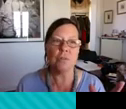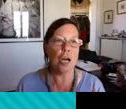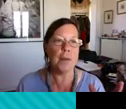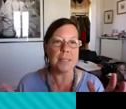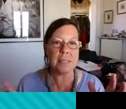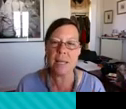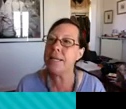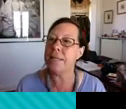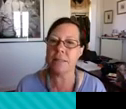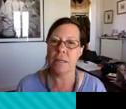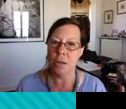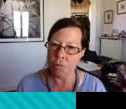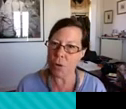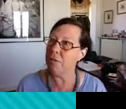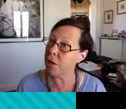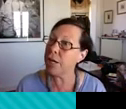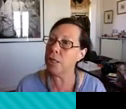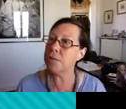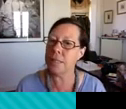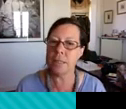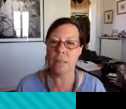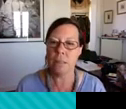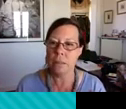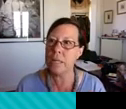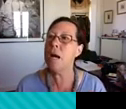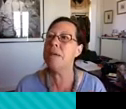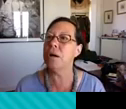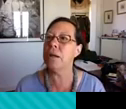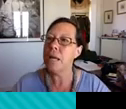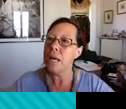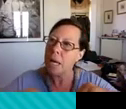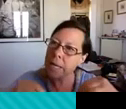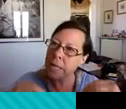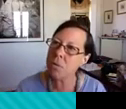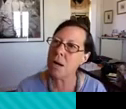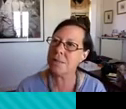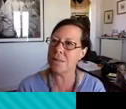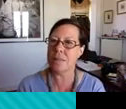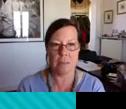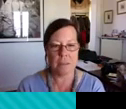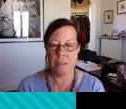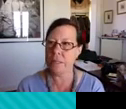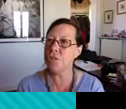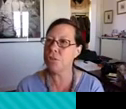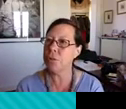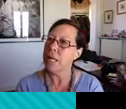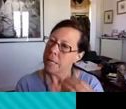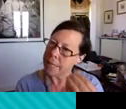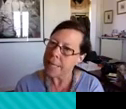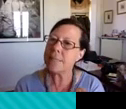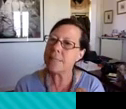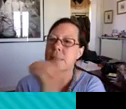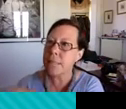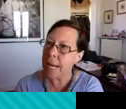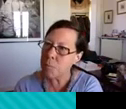of law that studies voting very closely, to comment on it. And he nuances the issue.